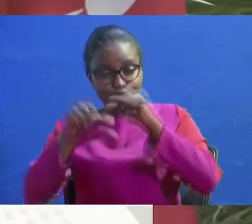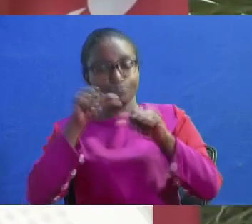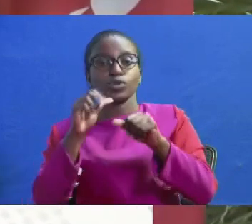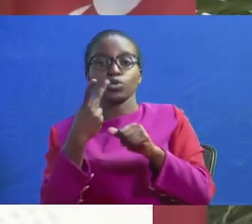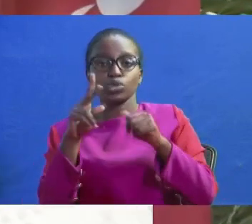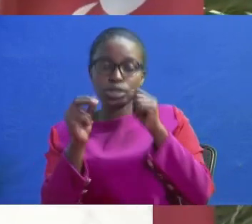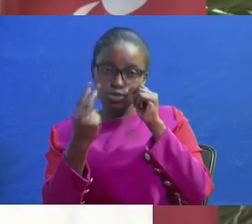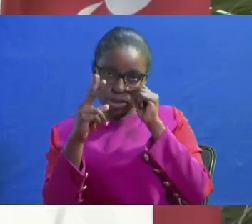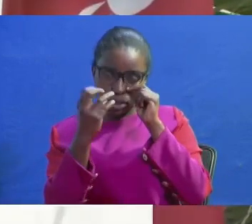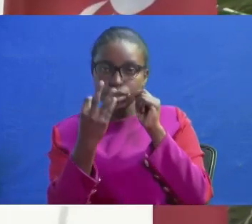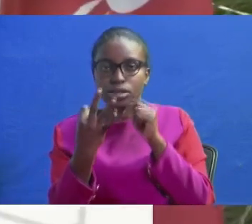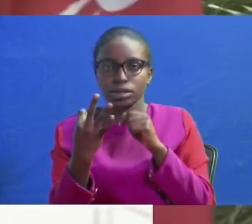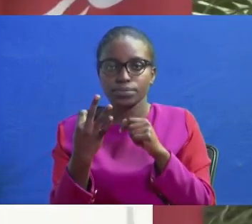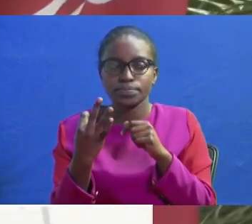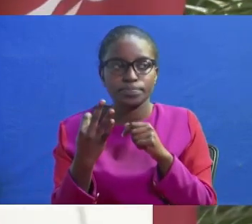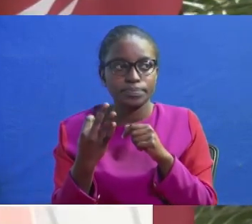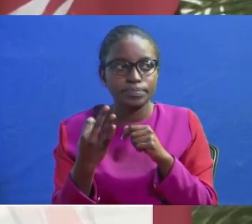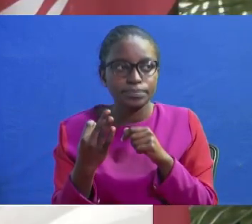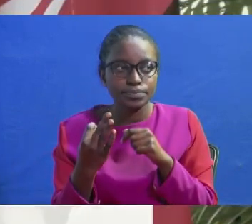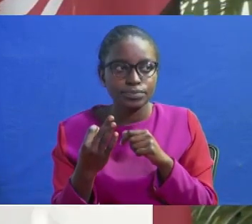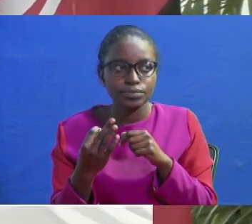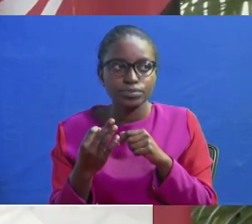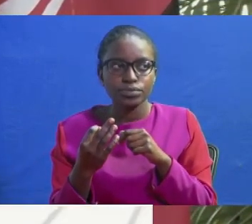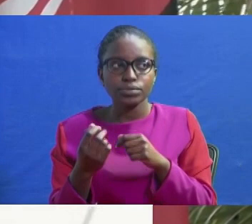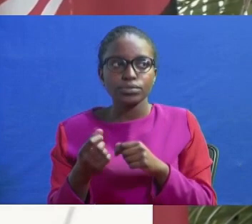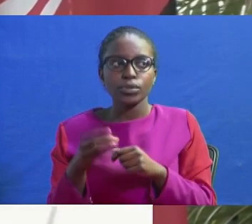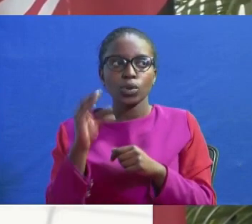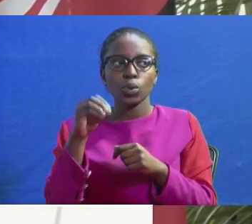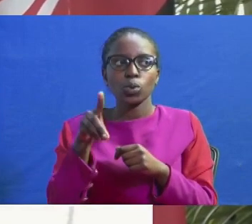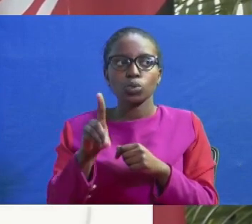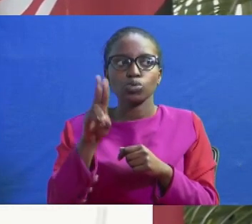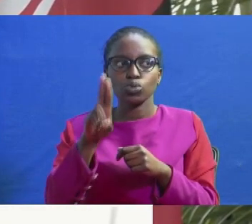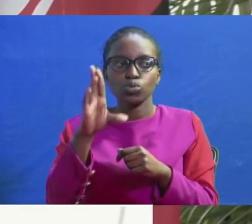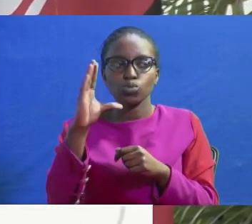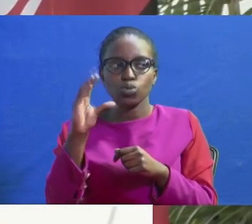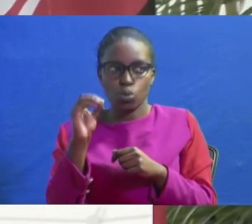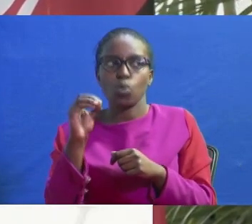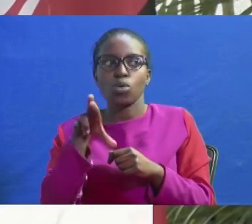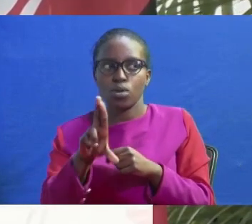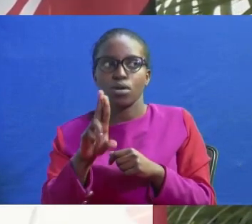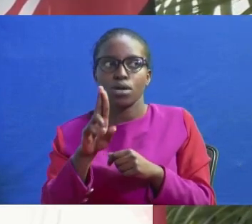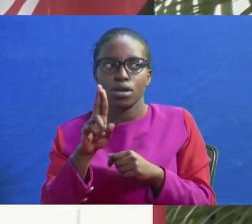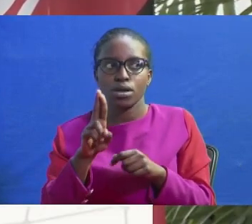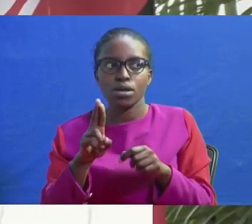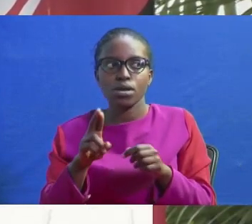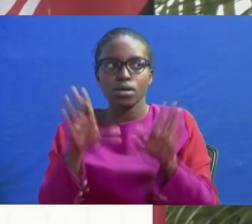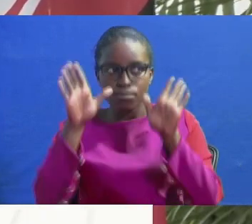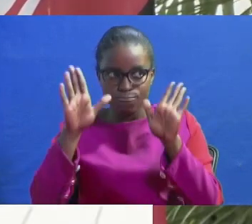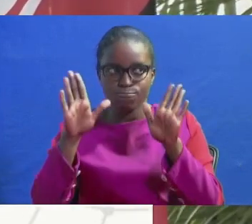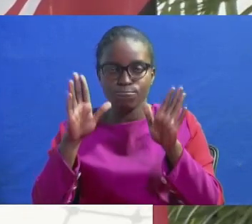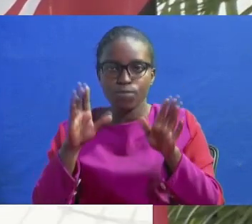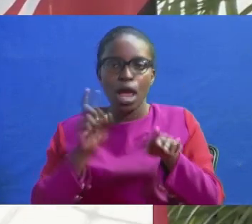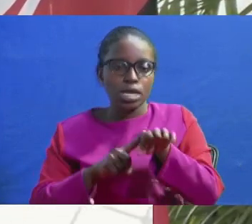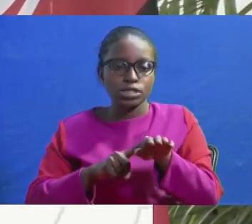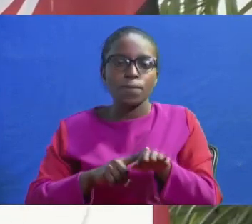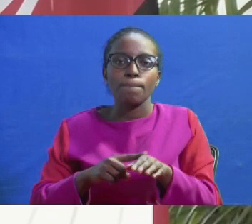2023. I, Dorcas Agik Odong Oduor, being appointed as the Attorney General of